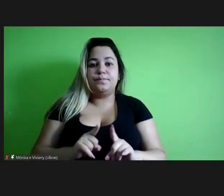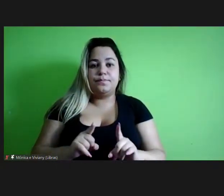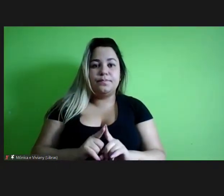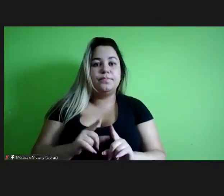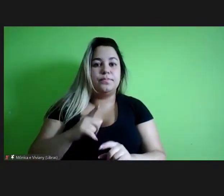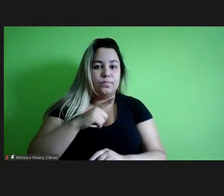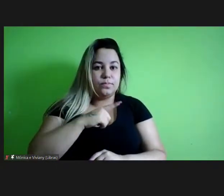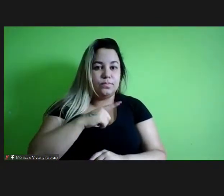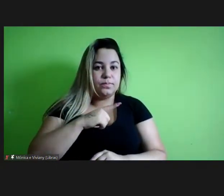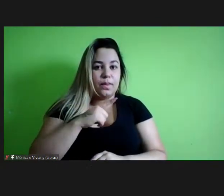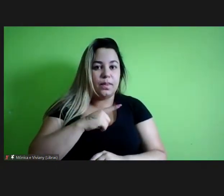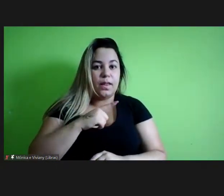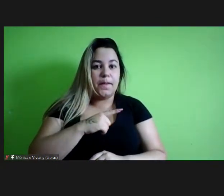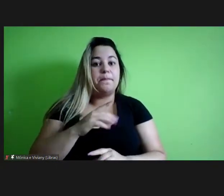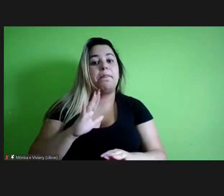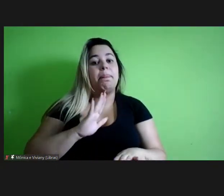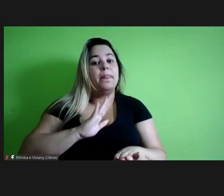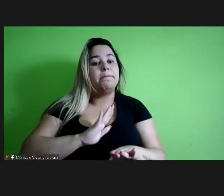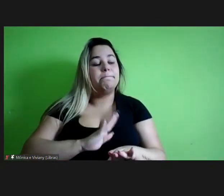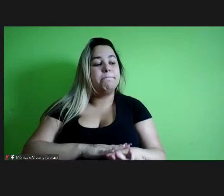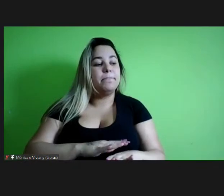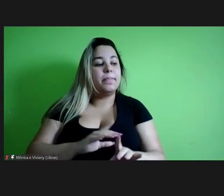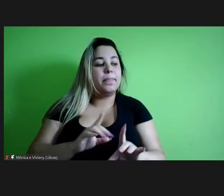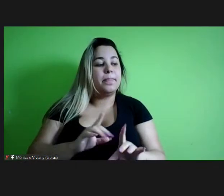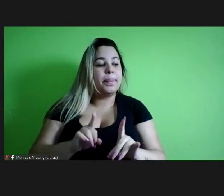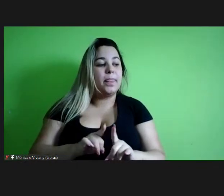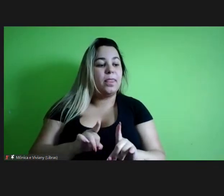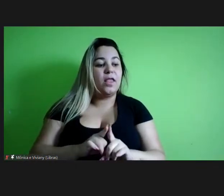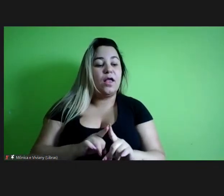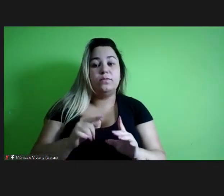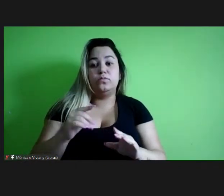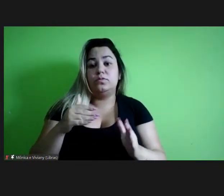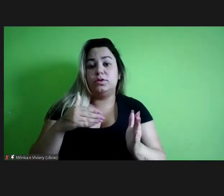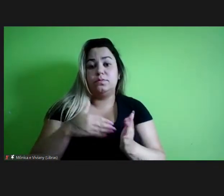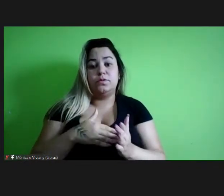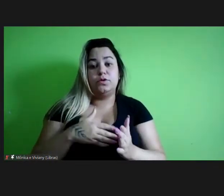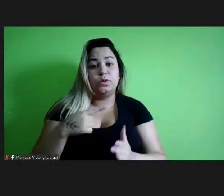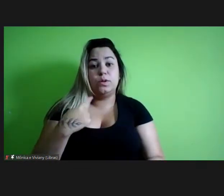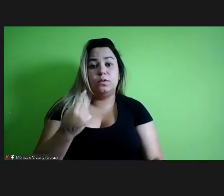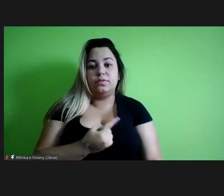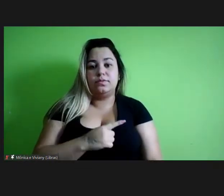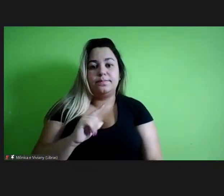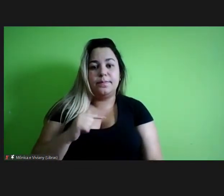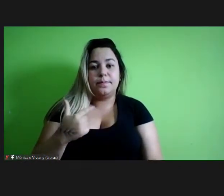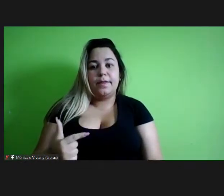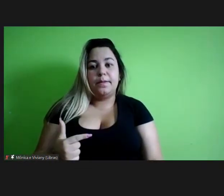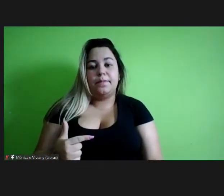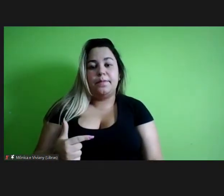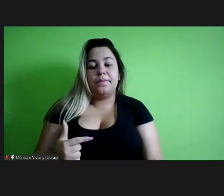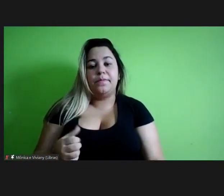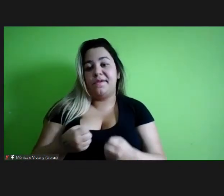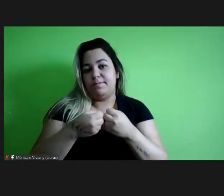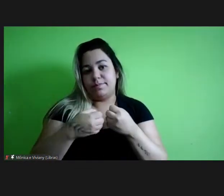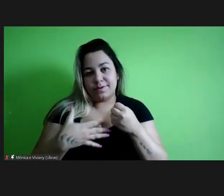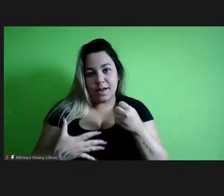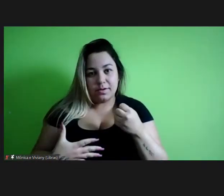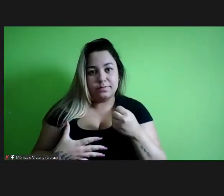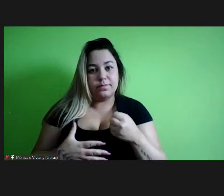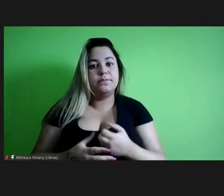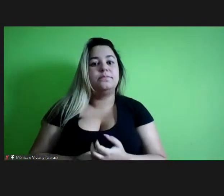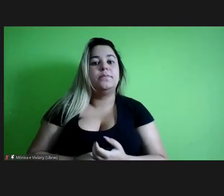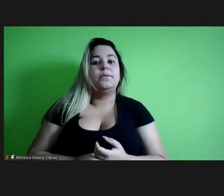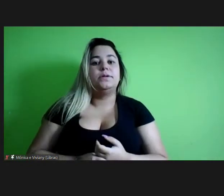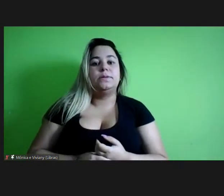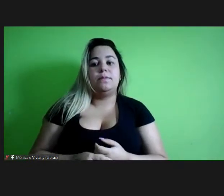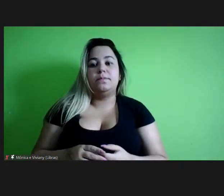Kelly. Not that there aren't many. It's definitely sure that they are